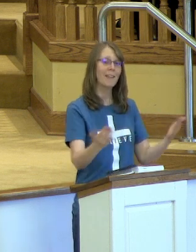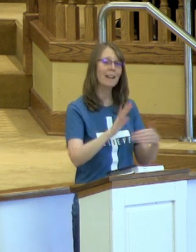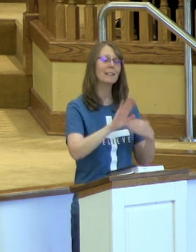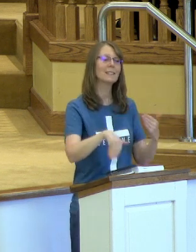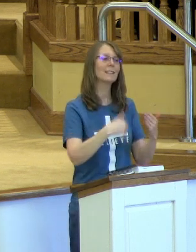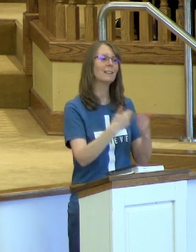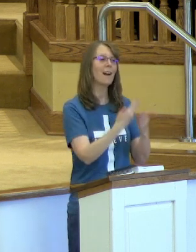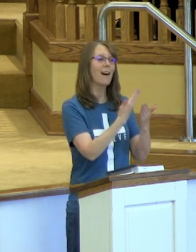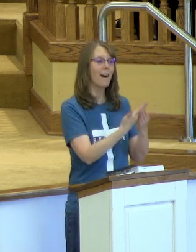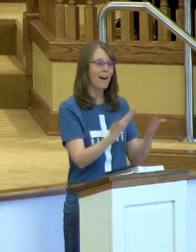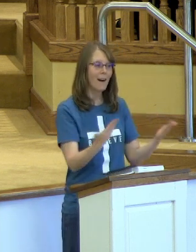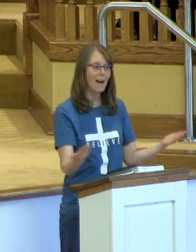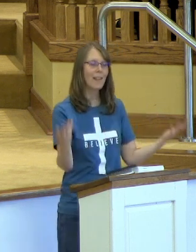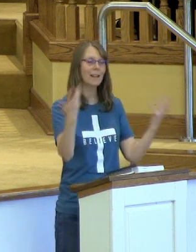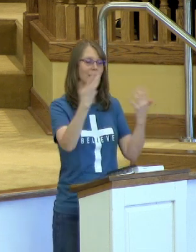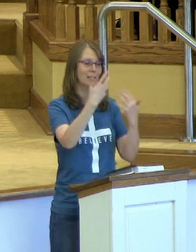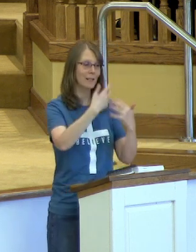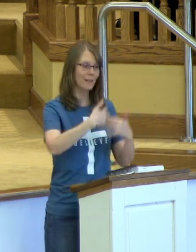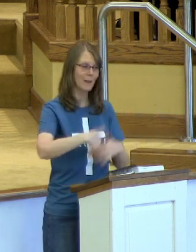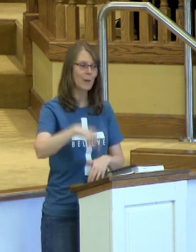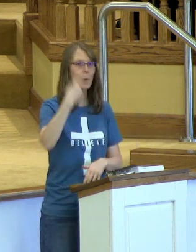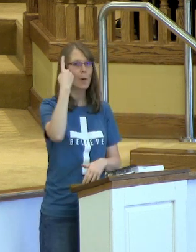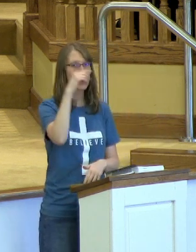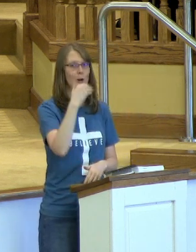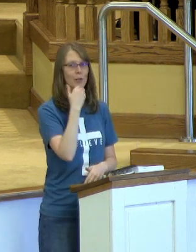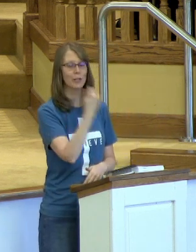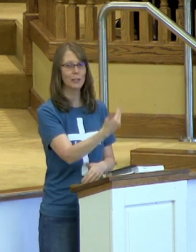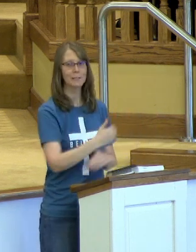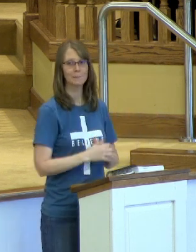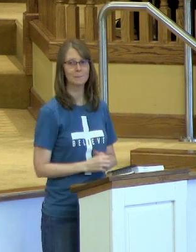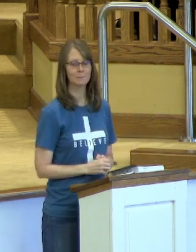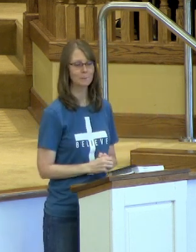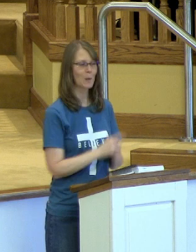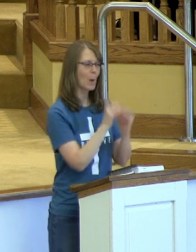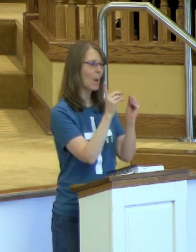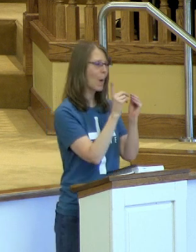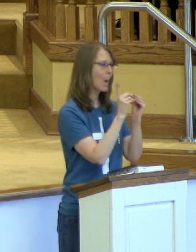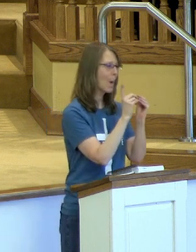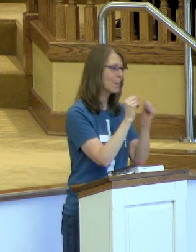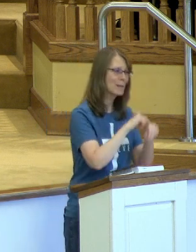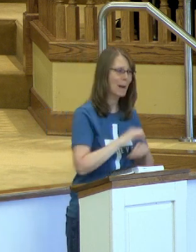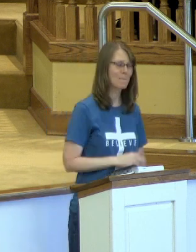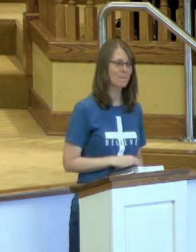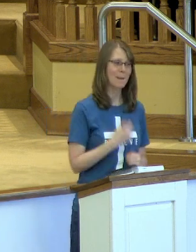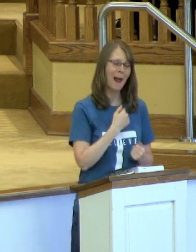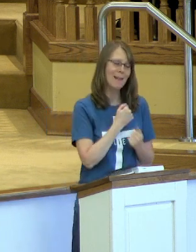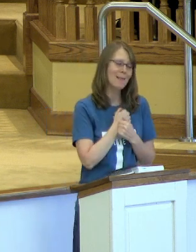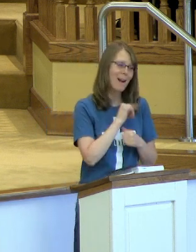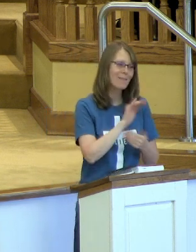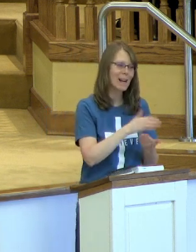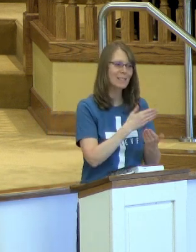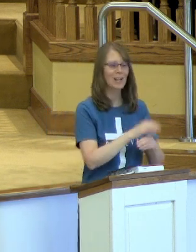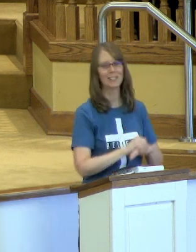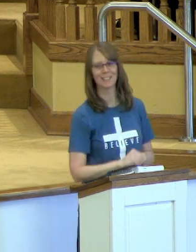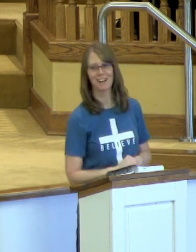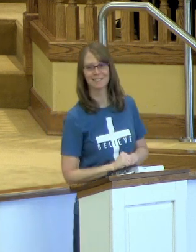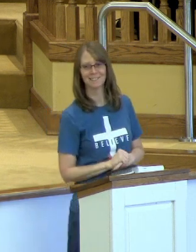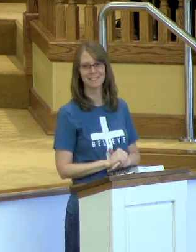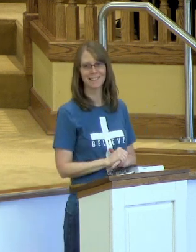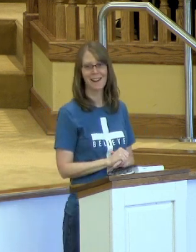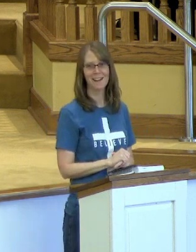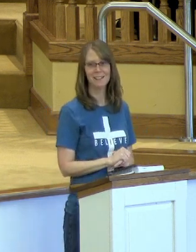all things work together for good. Let's sing that one more time. I sure do like that one. Really think about the words now. Here we